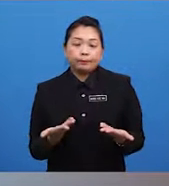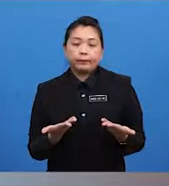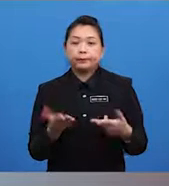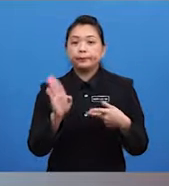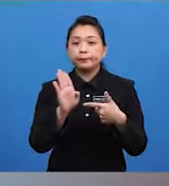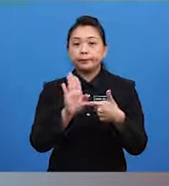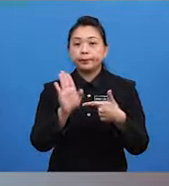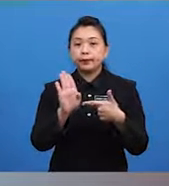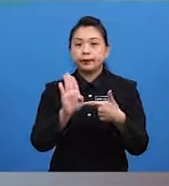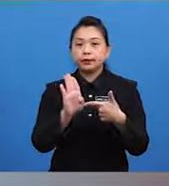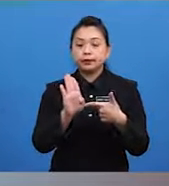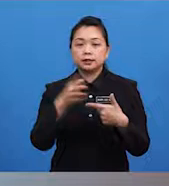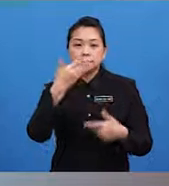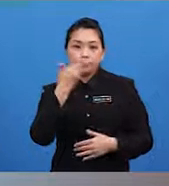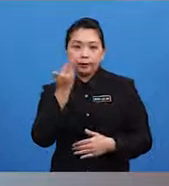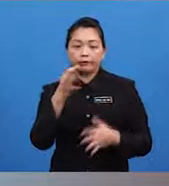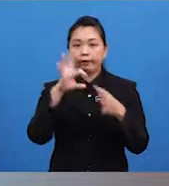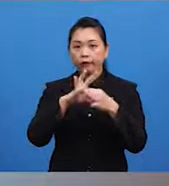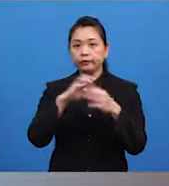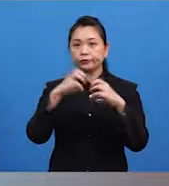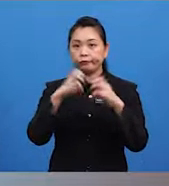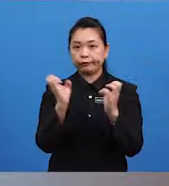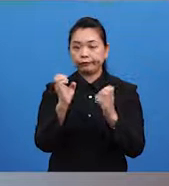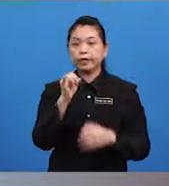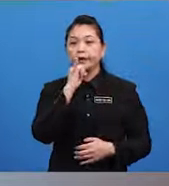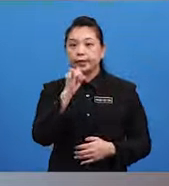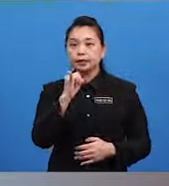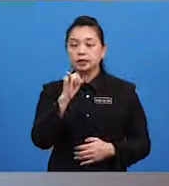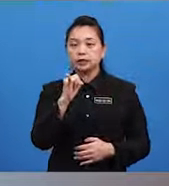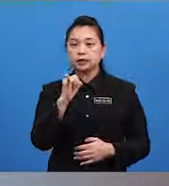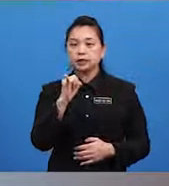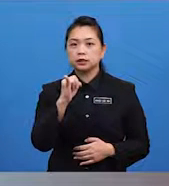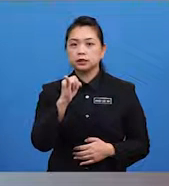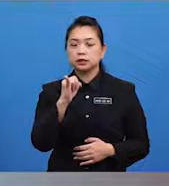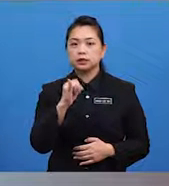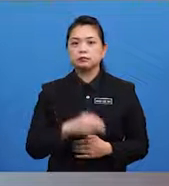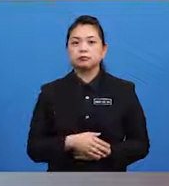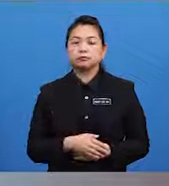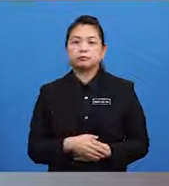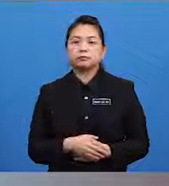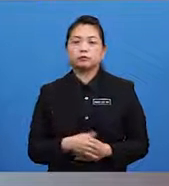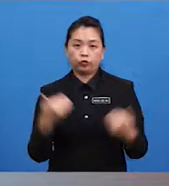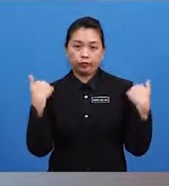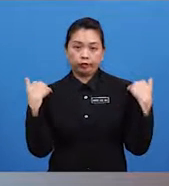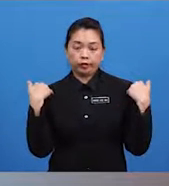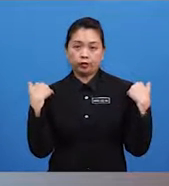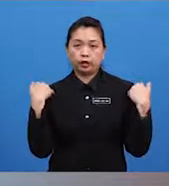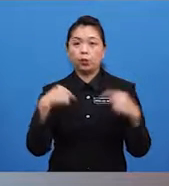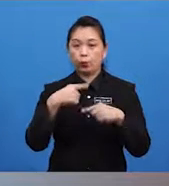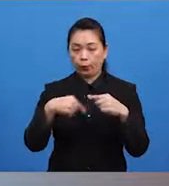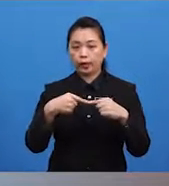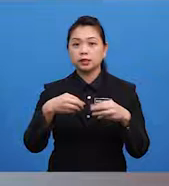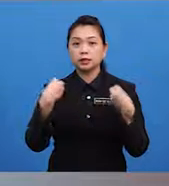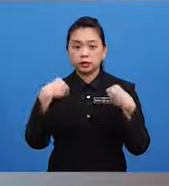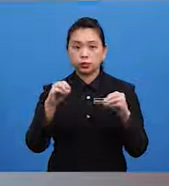B? The smell of the durians is contained when sown. When the smell